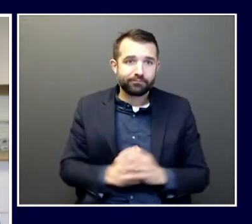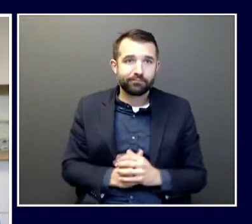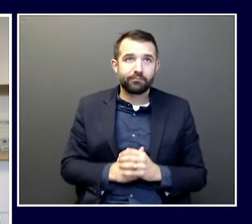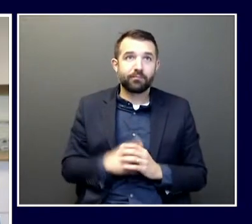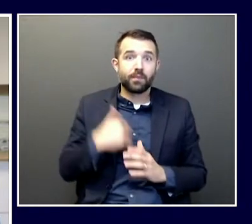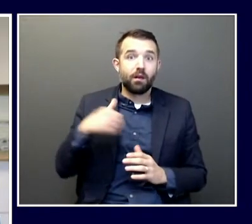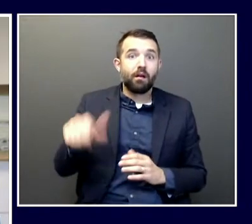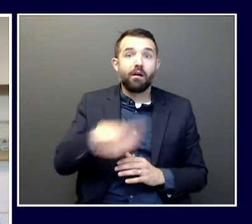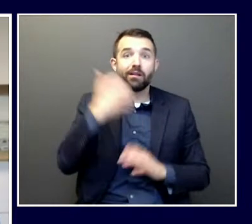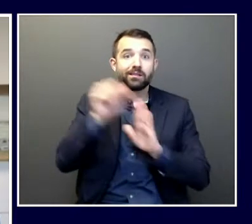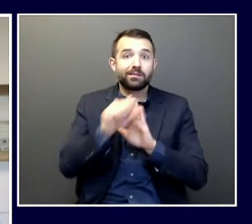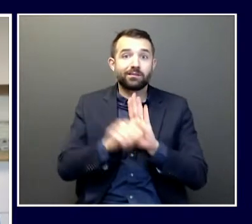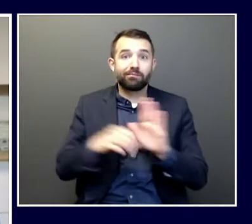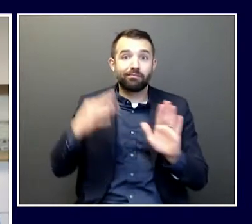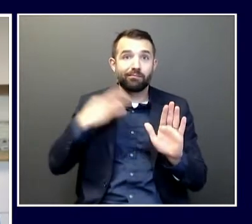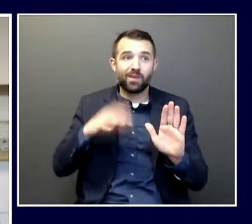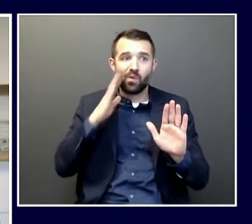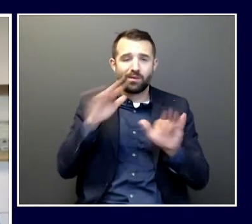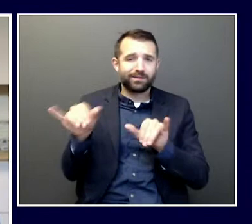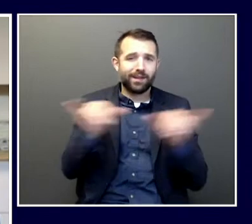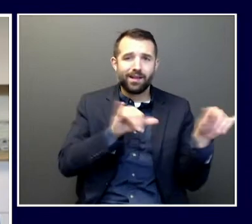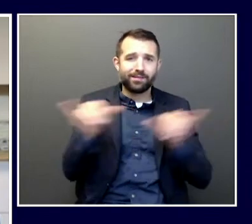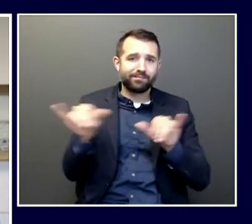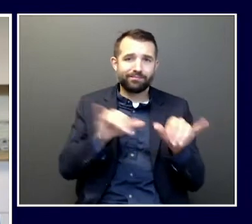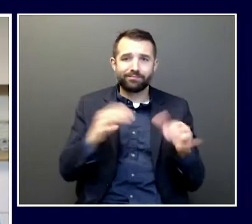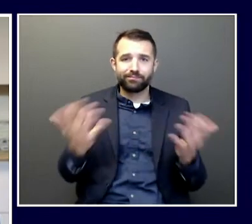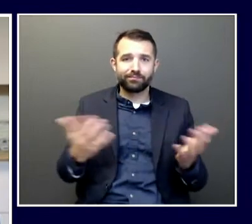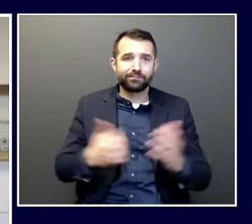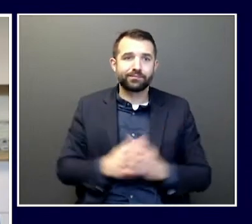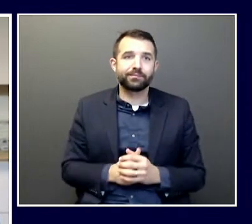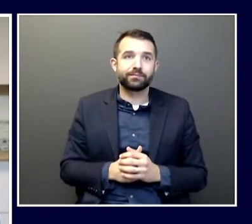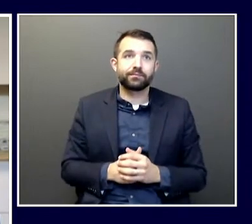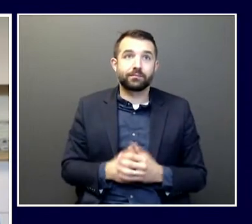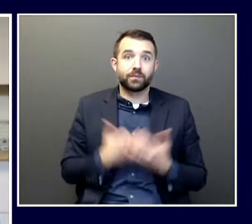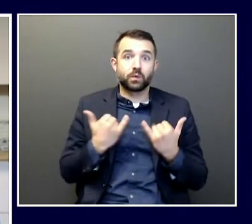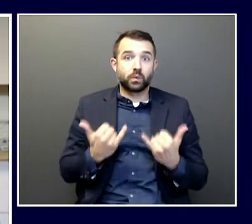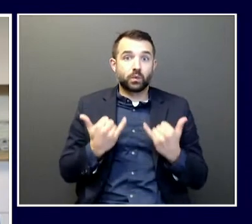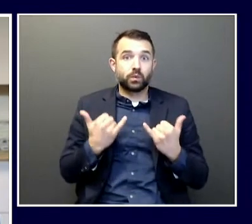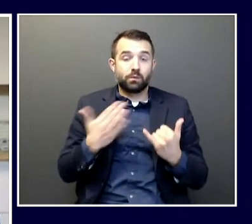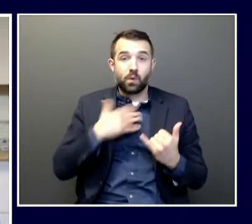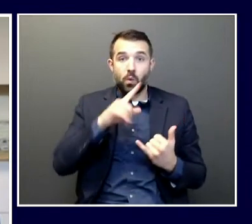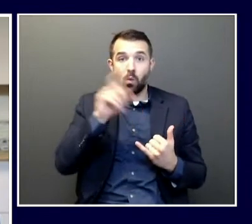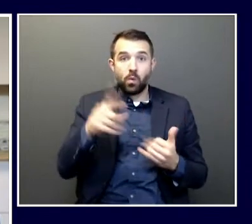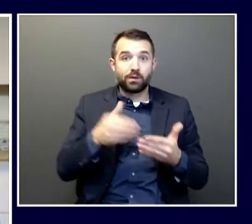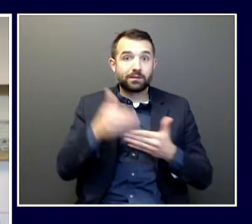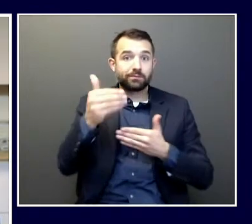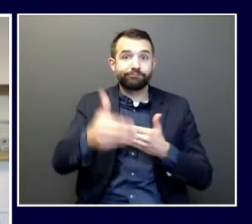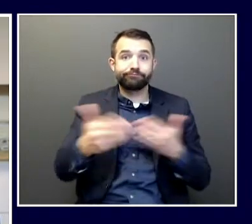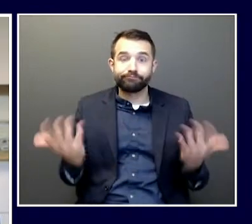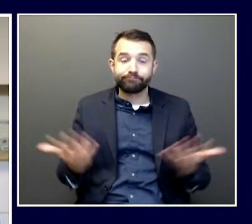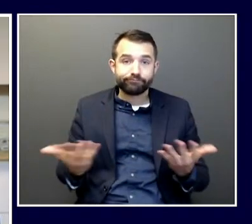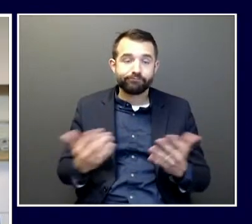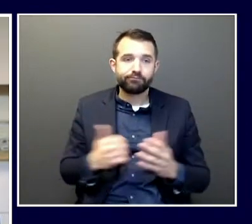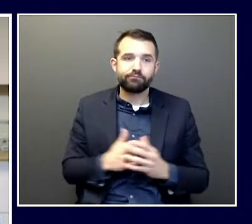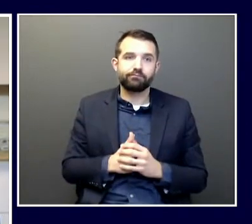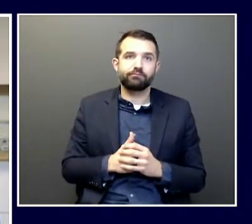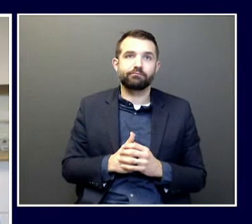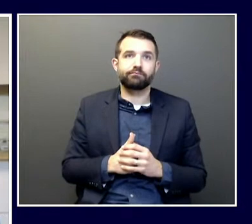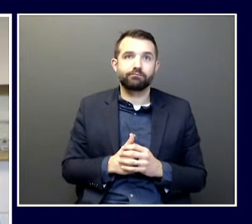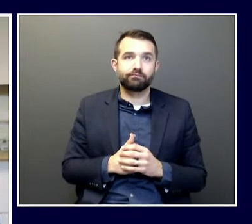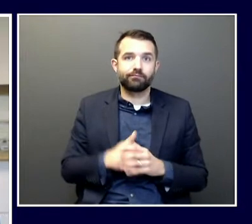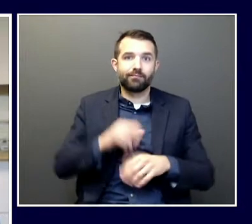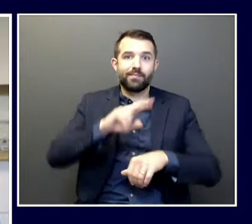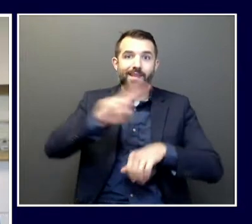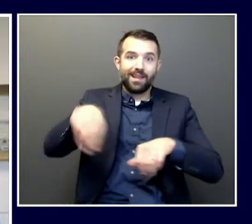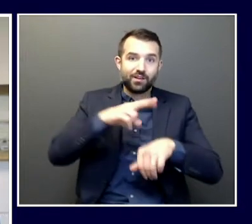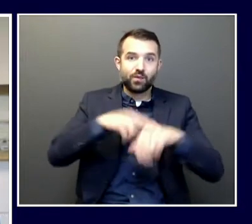at this point. The real question on the table is, where do we go from here? Here's what I mean by that. National surveys